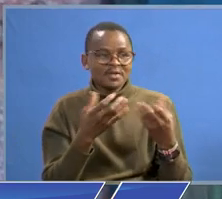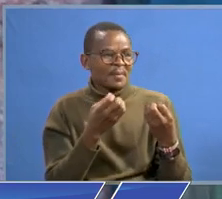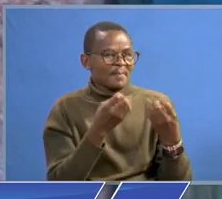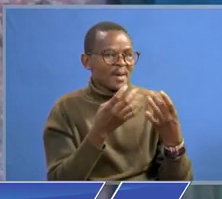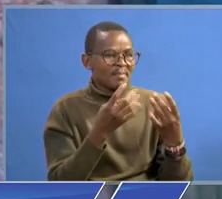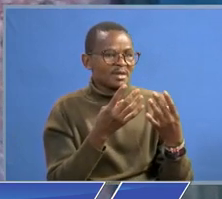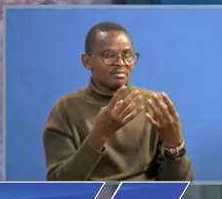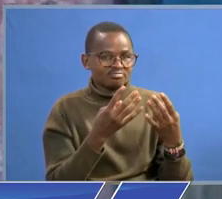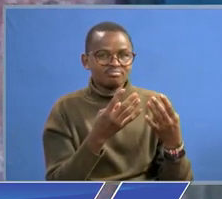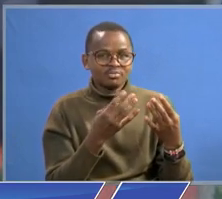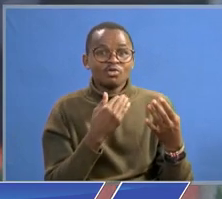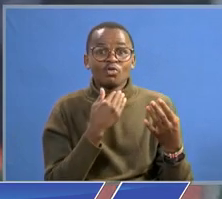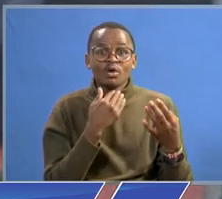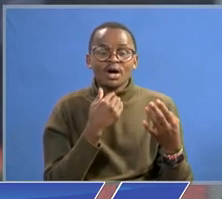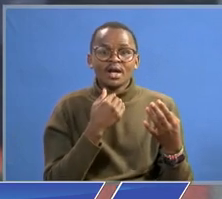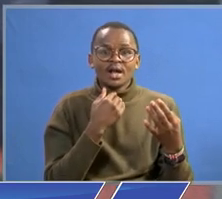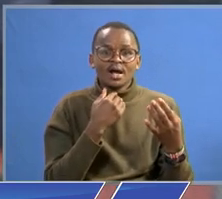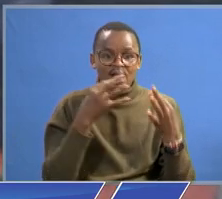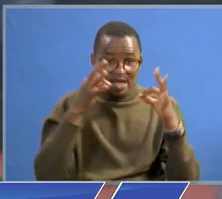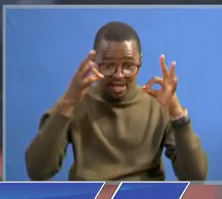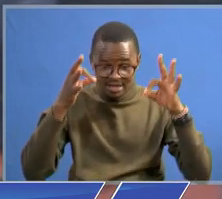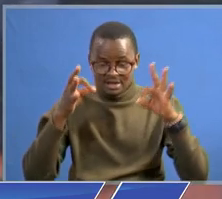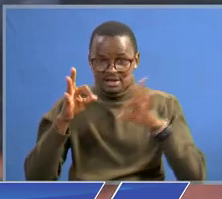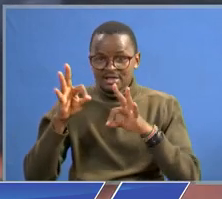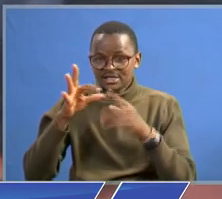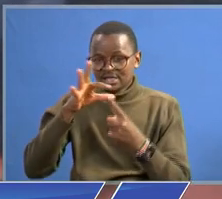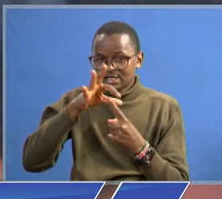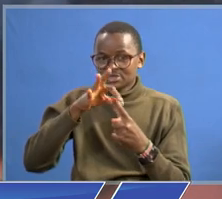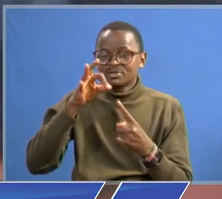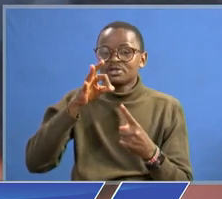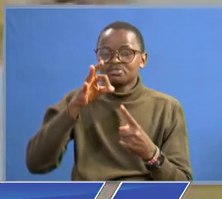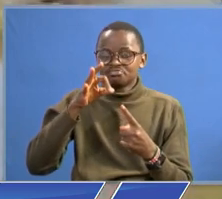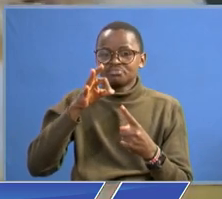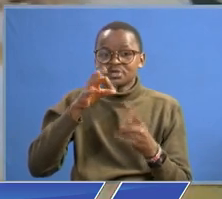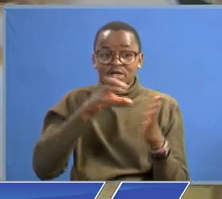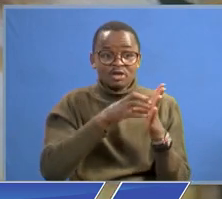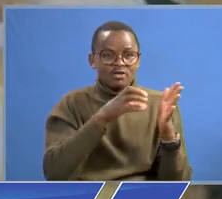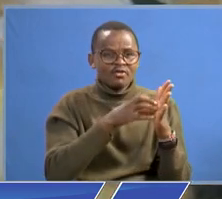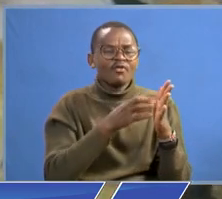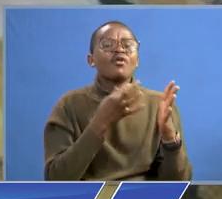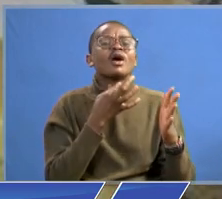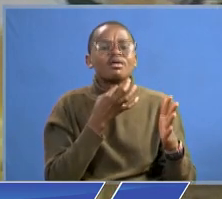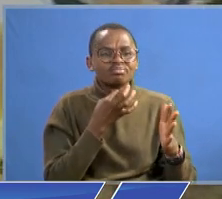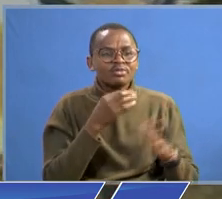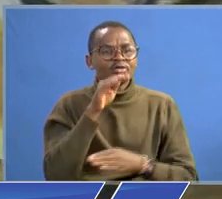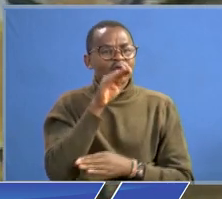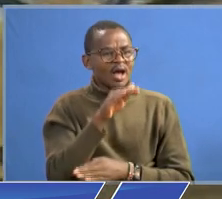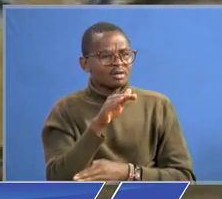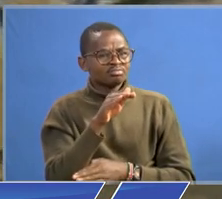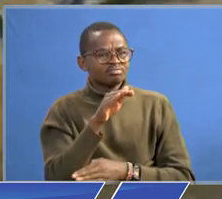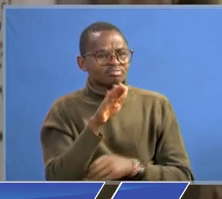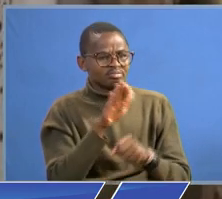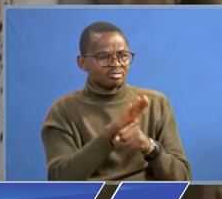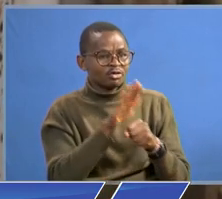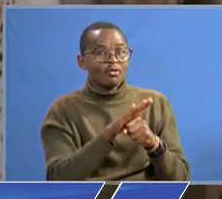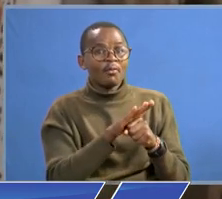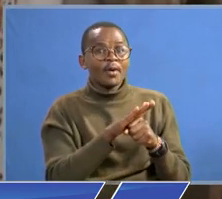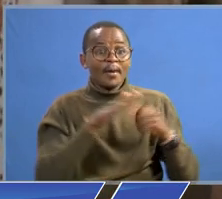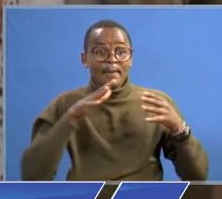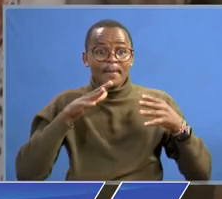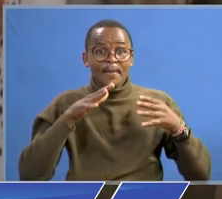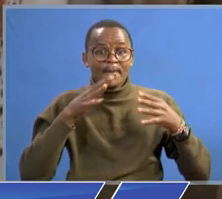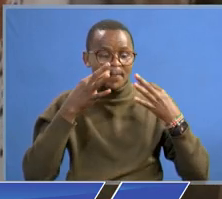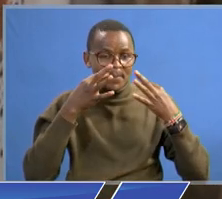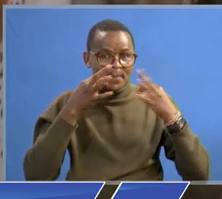many artists will draw celebrities, Timothy is a special case, and out of curiosity, we ask the most famous people he